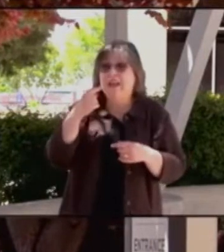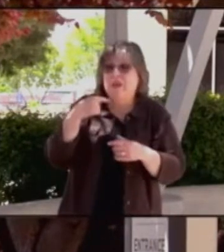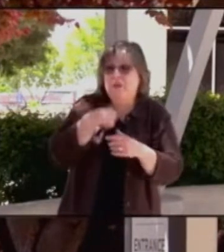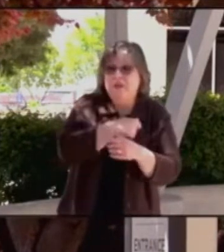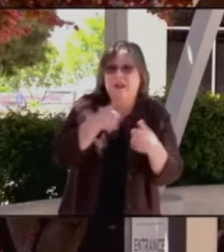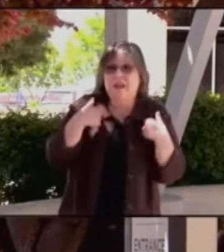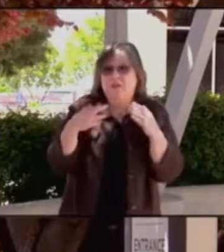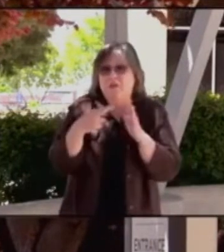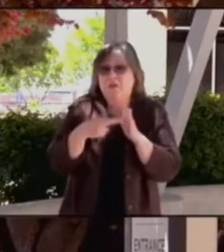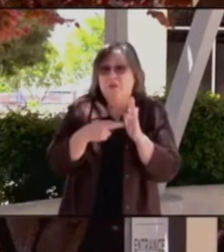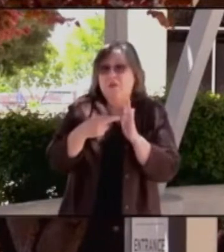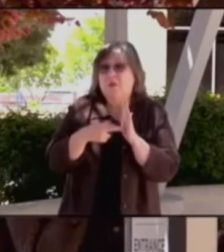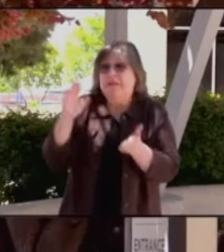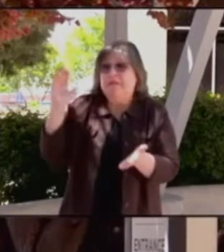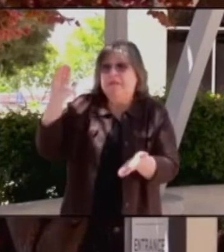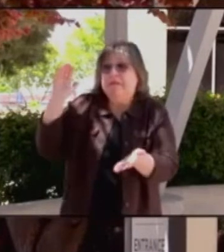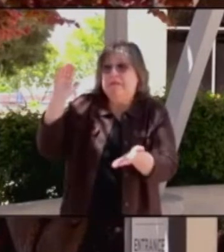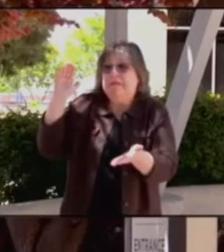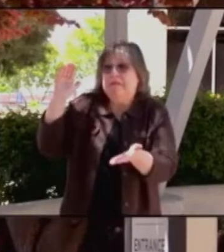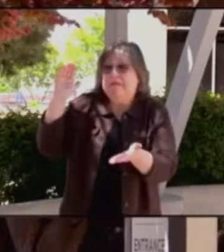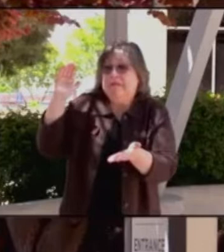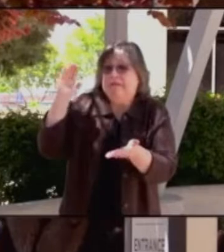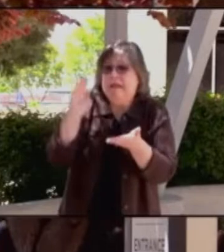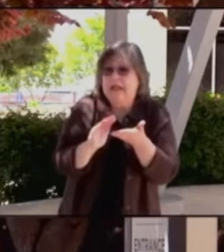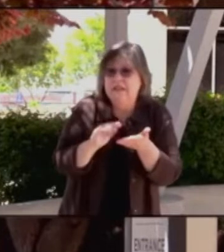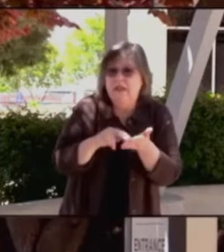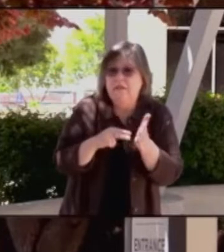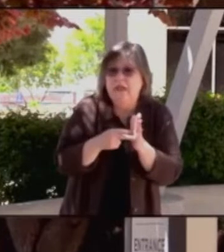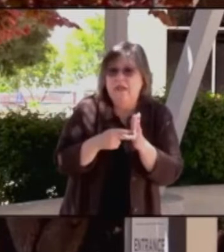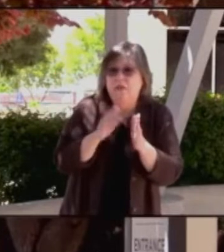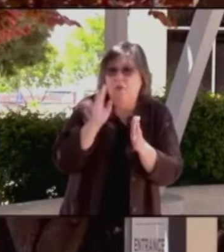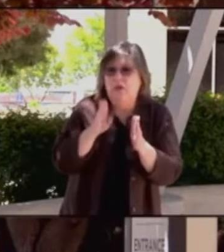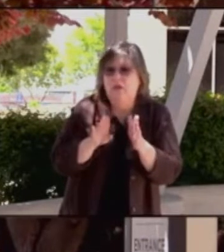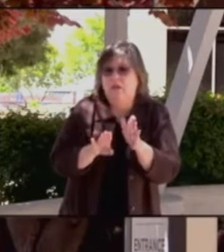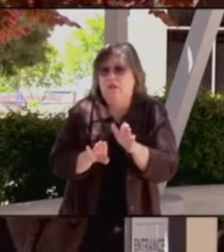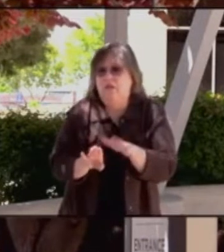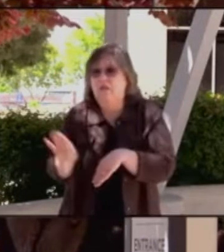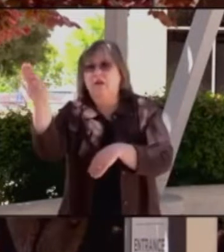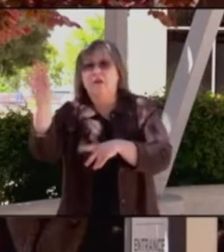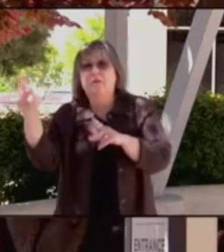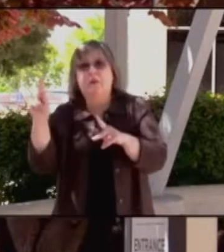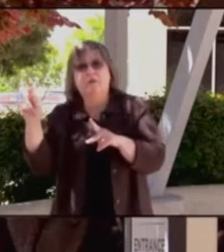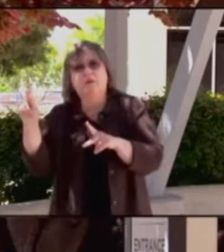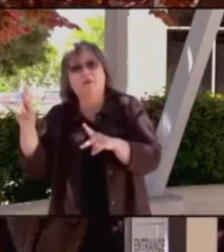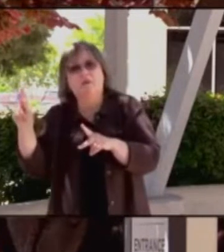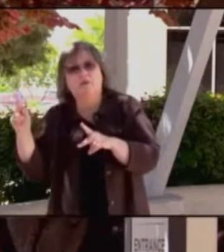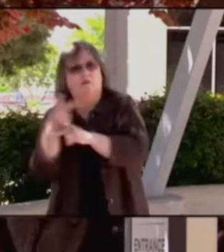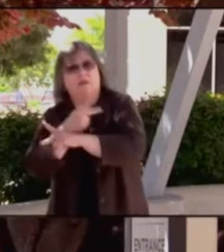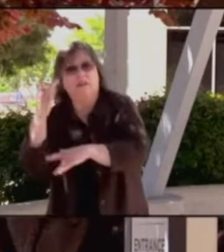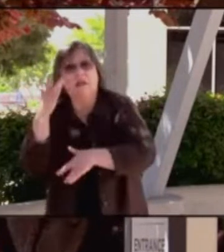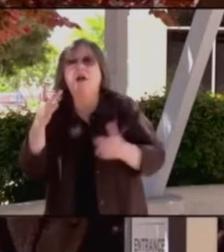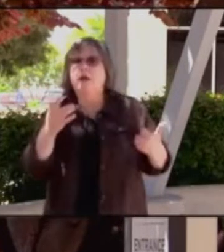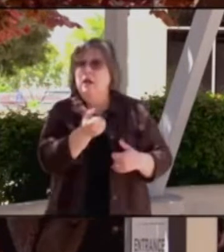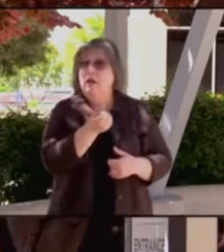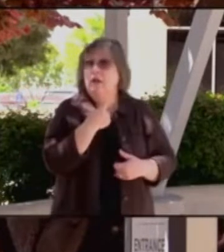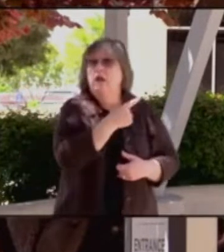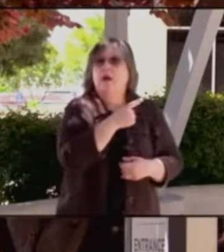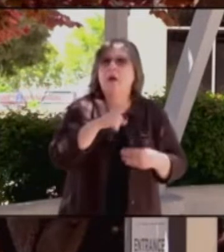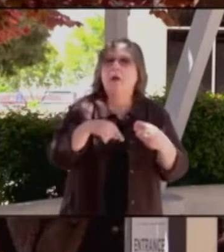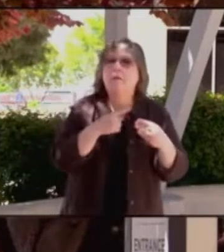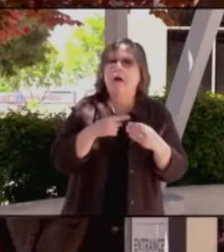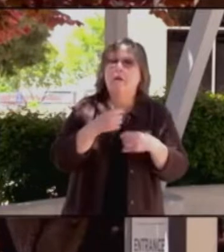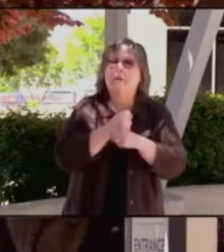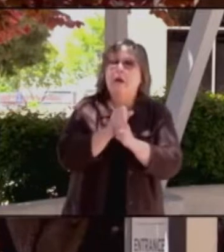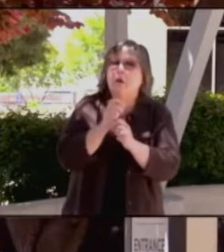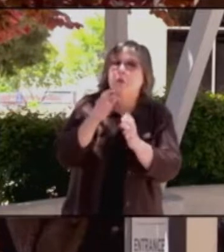to more deaths. Has the vaccine fundamentally changed? The question is around my previous comments about relaxing rules